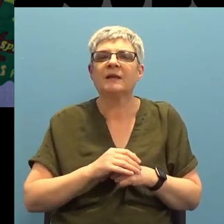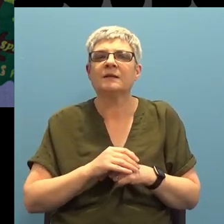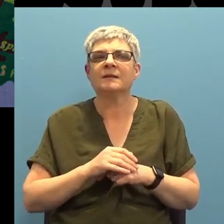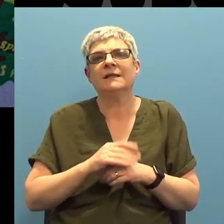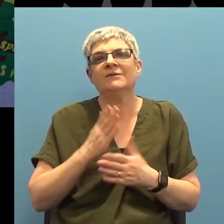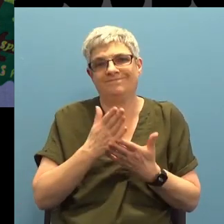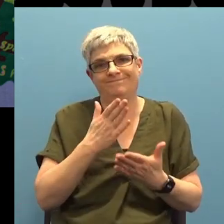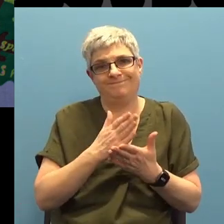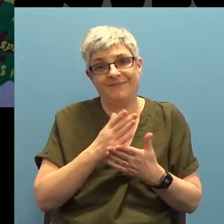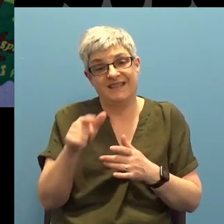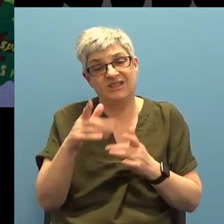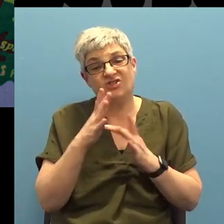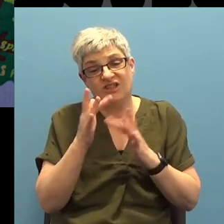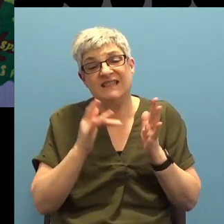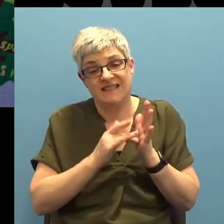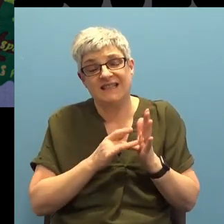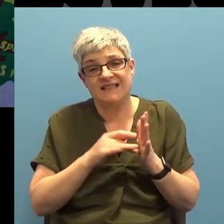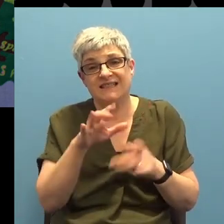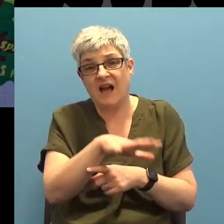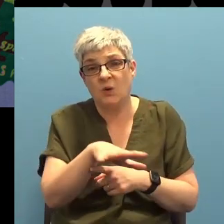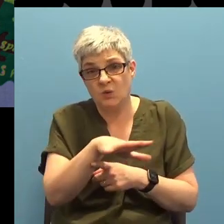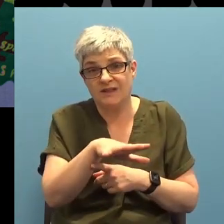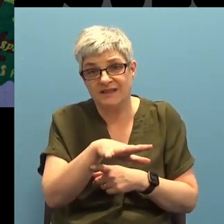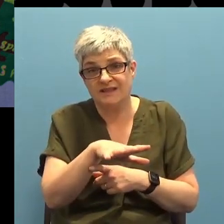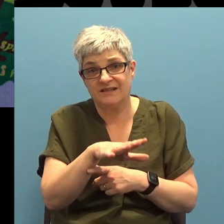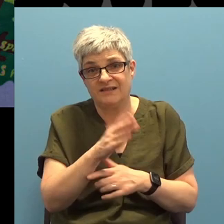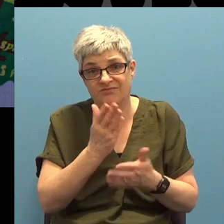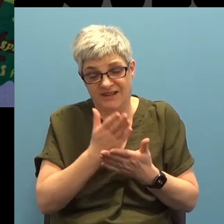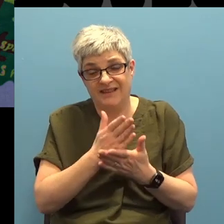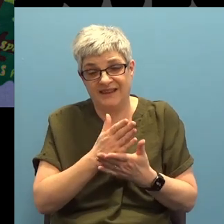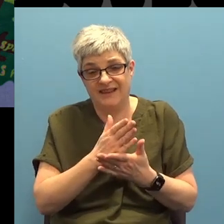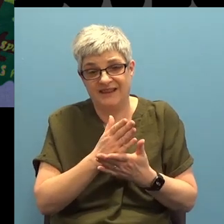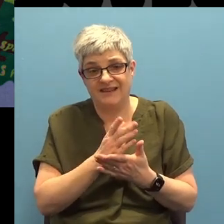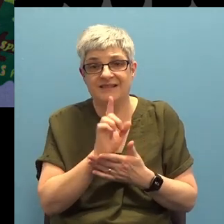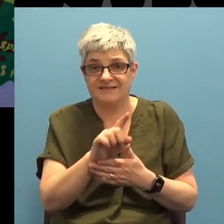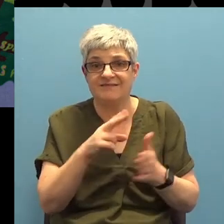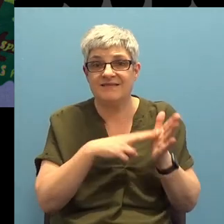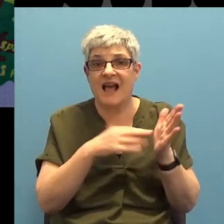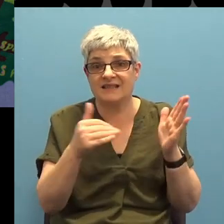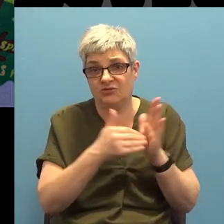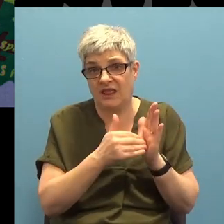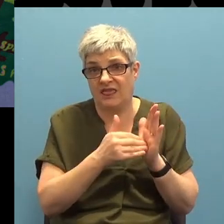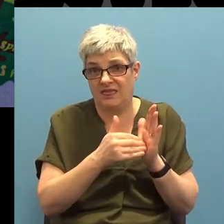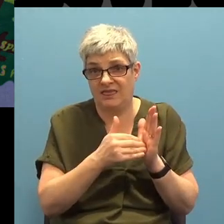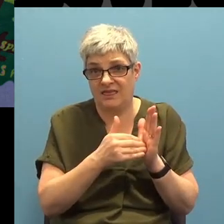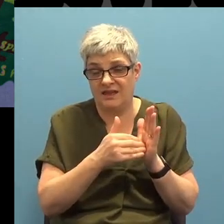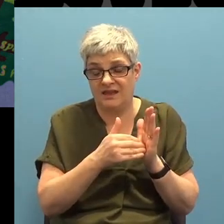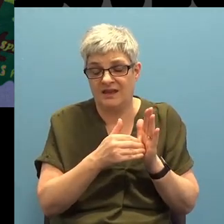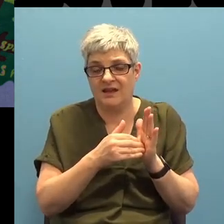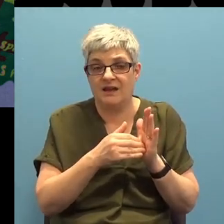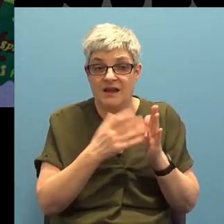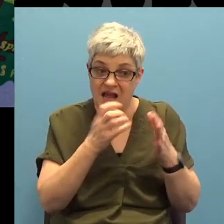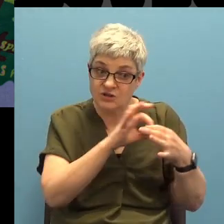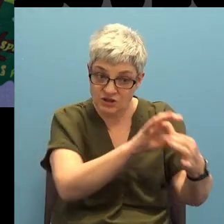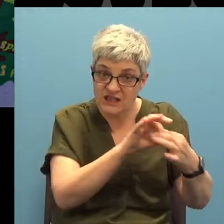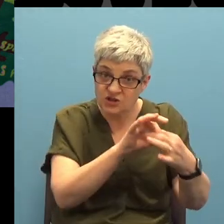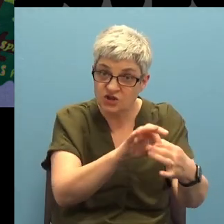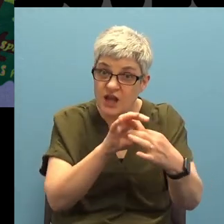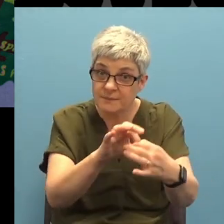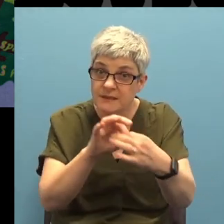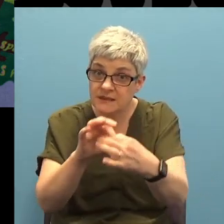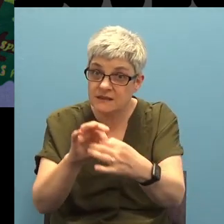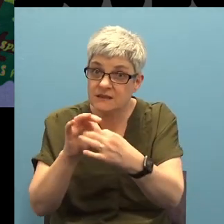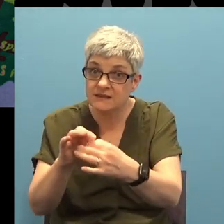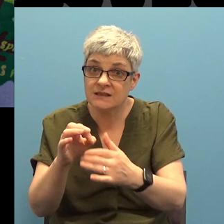This is Jesus' town. He's come to Nazareth. He has relationships with these